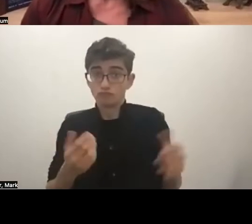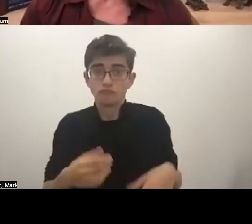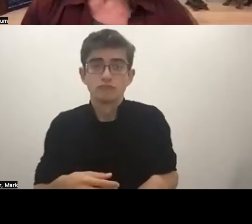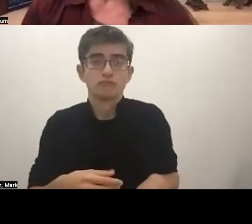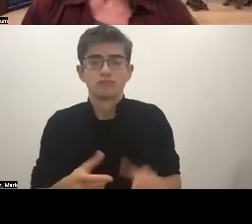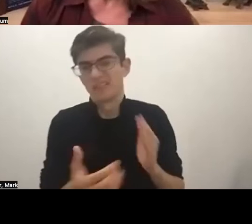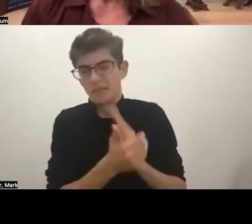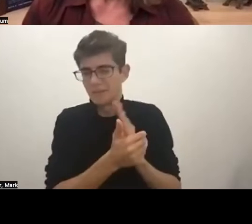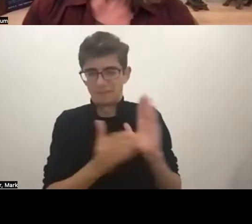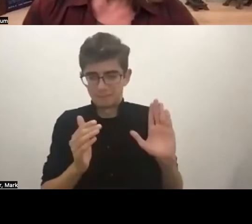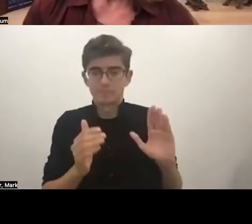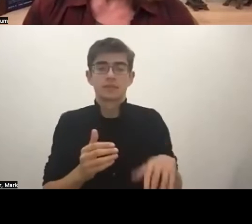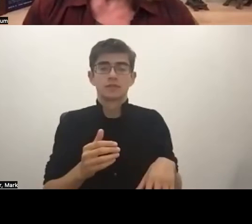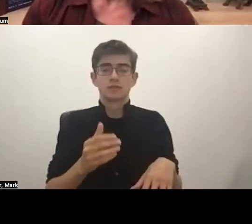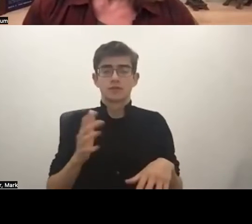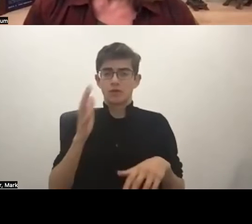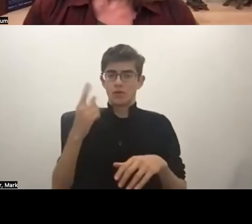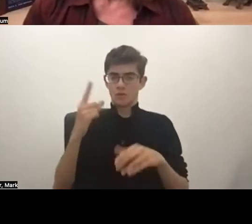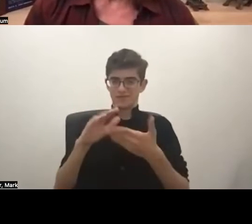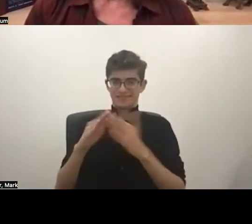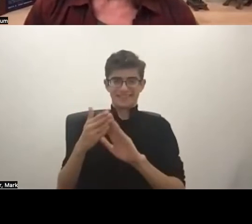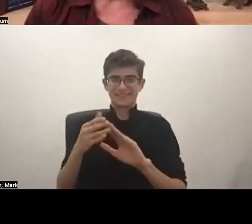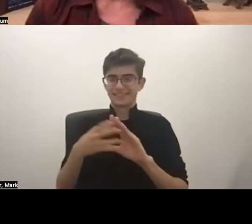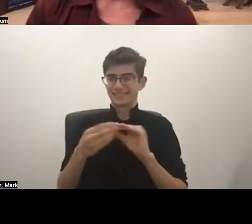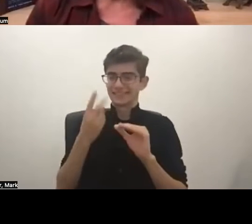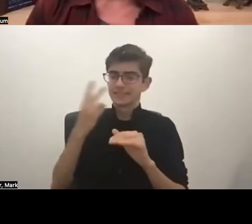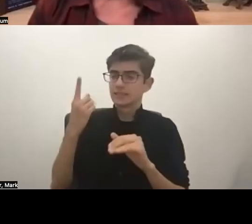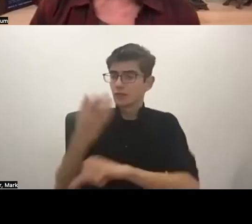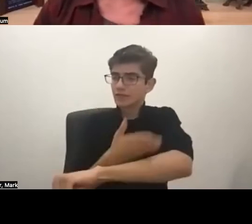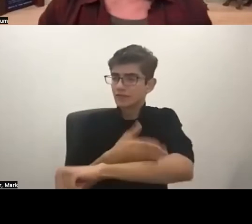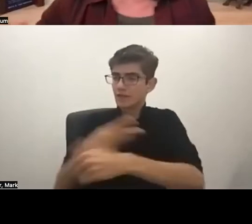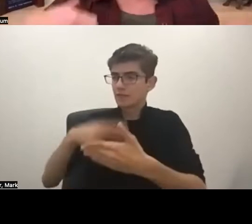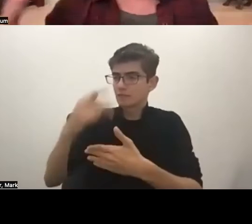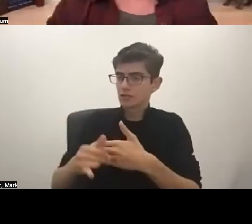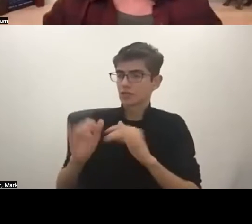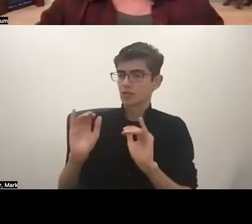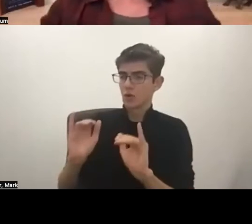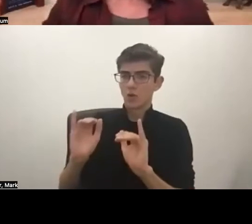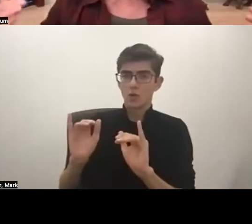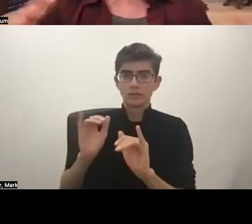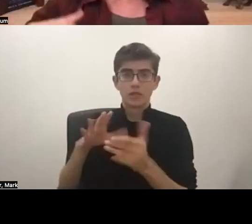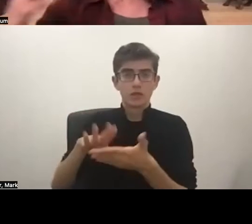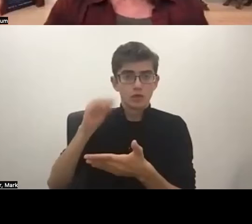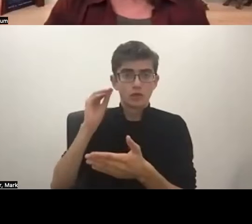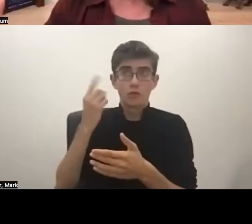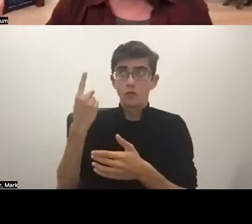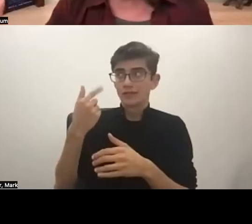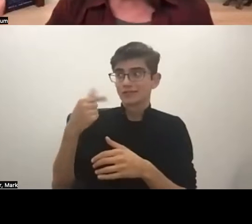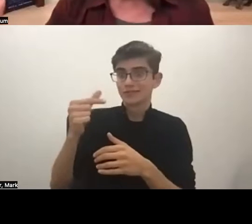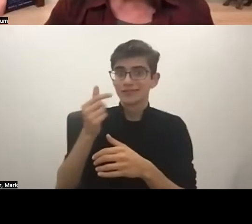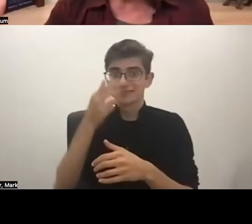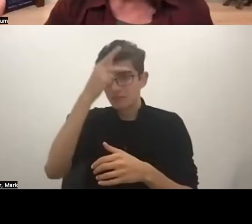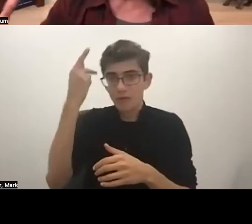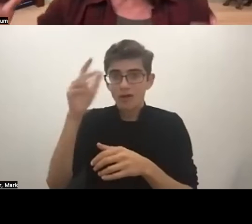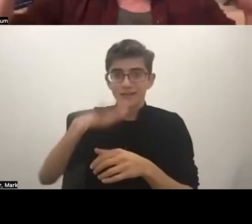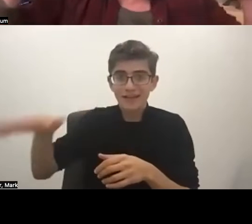no to a development project that would have devastated the last remaining piece of green space in a quickly